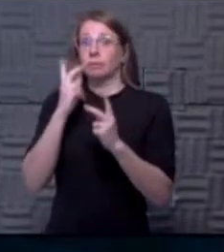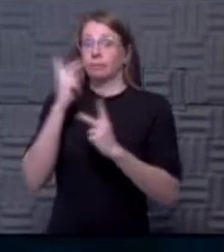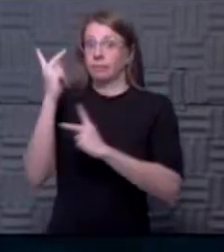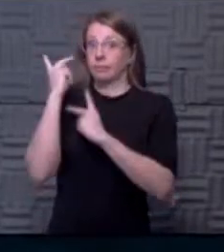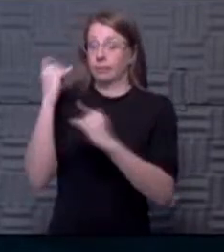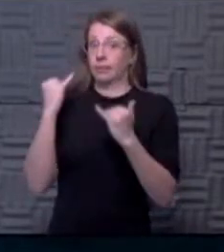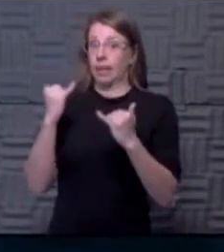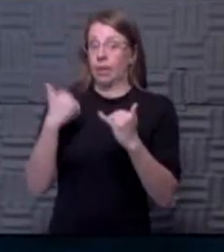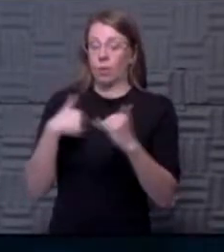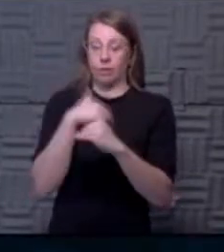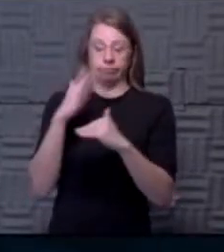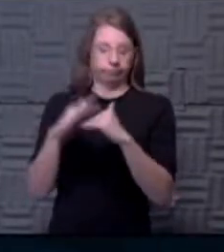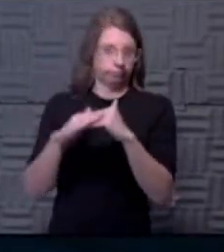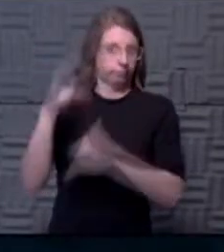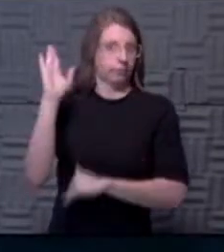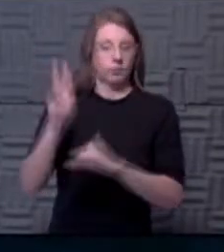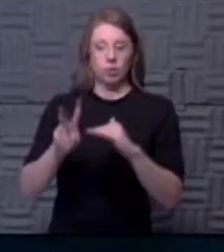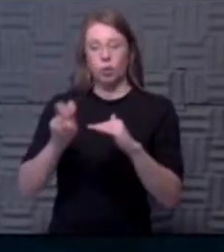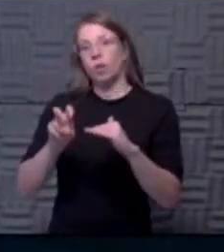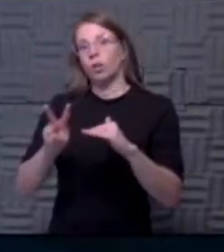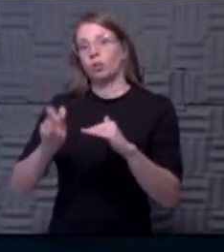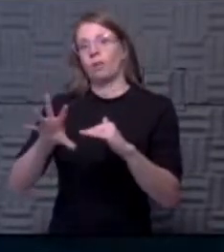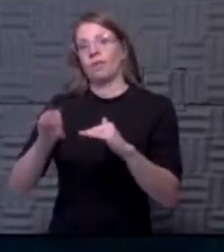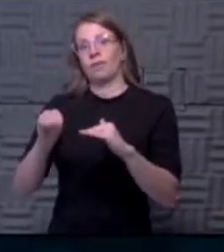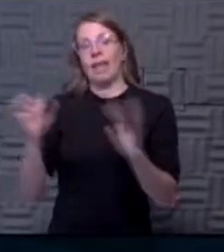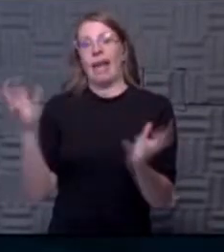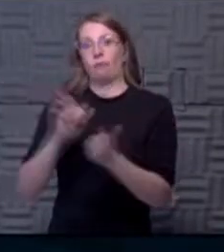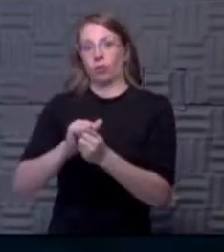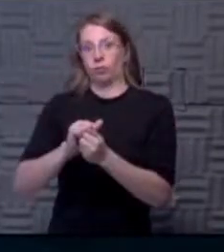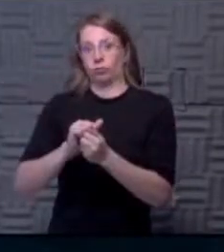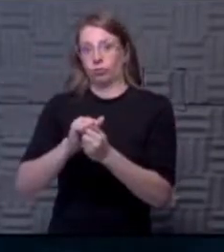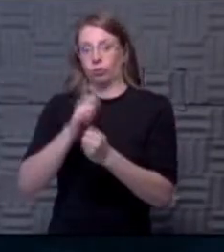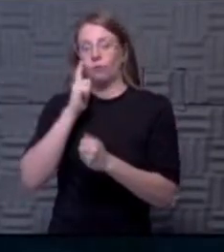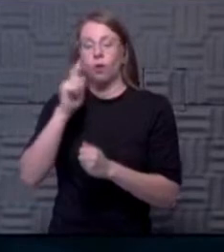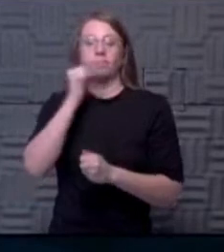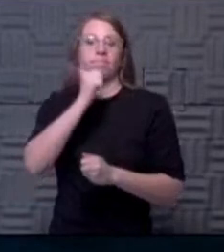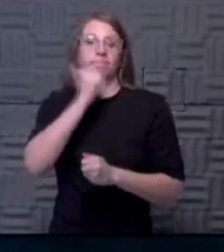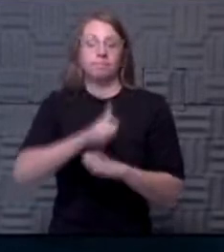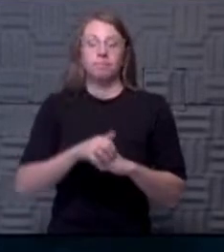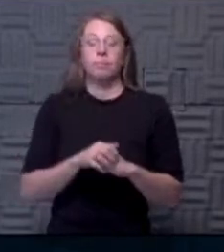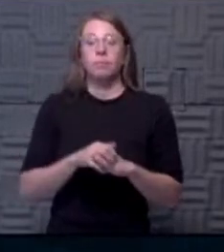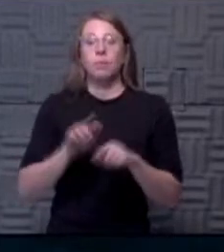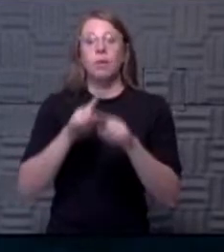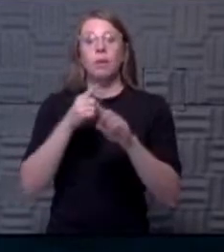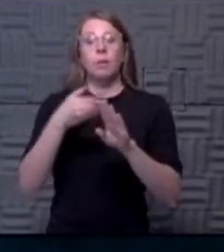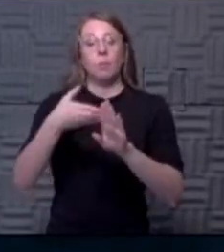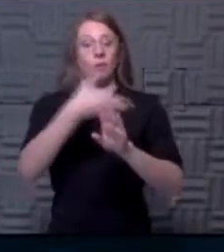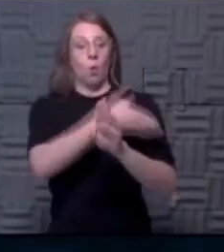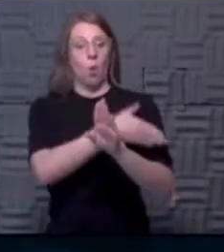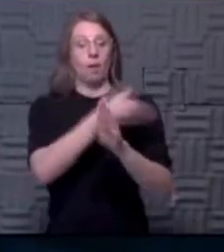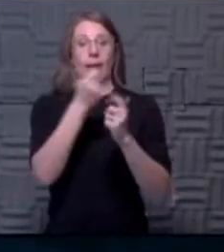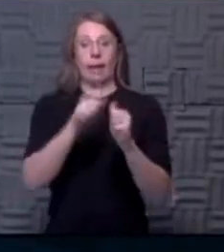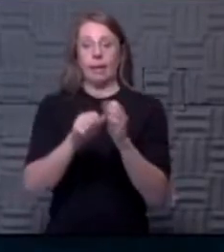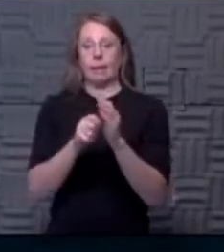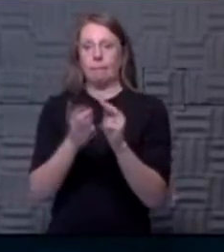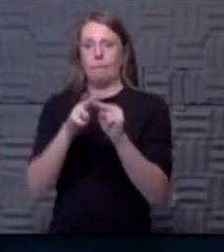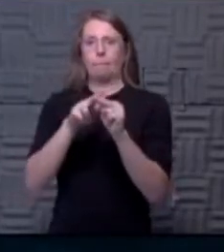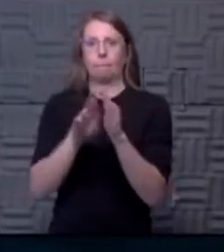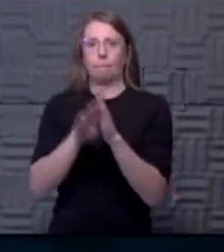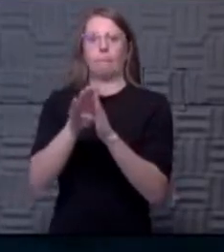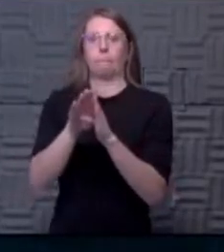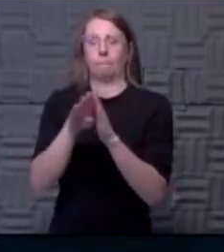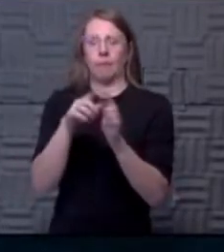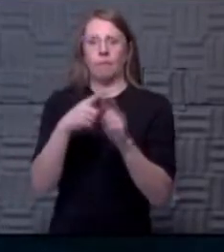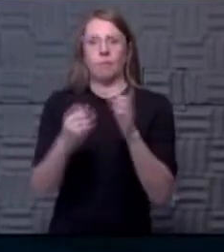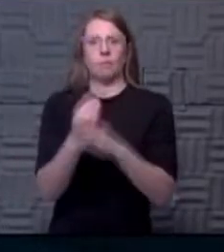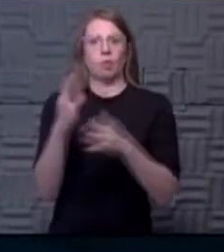well above that 200 or 250 average per day. So before any bump from spring break, sort of